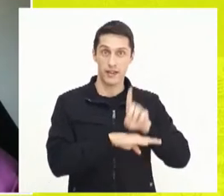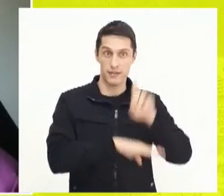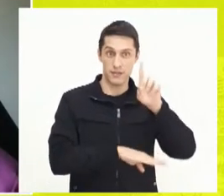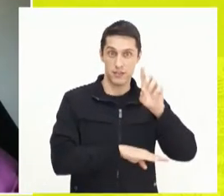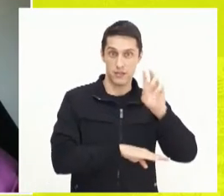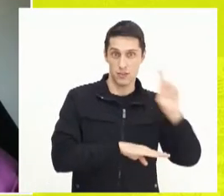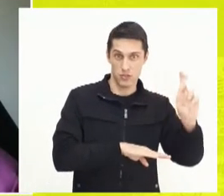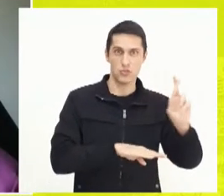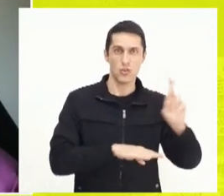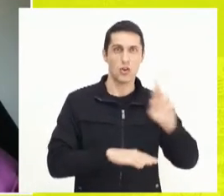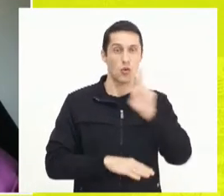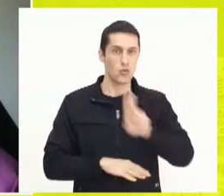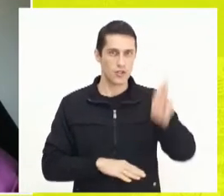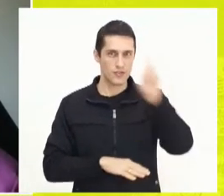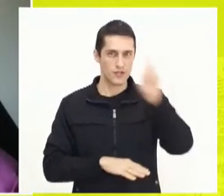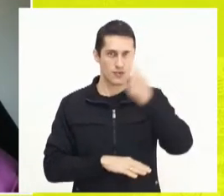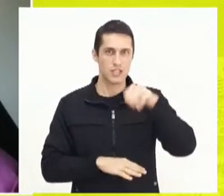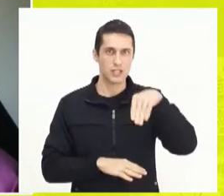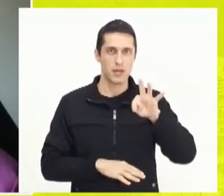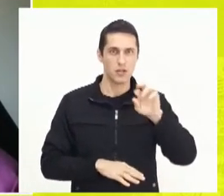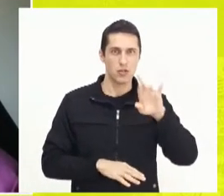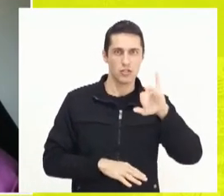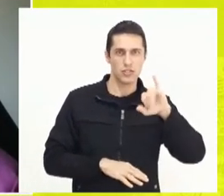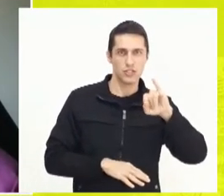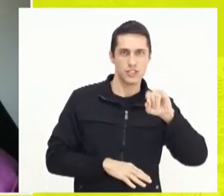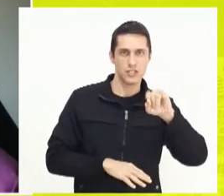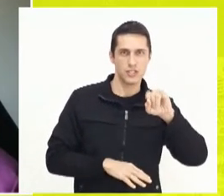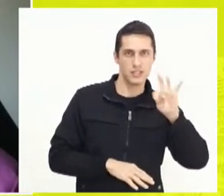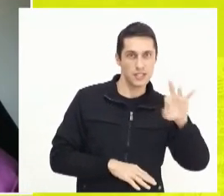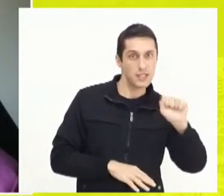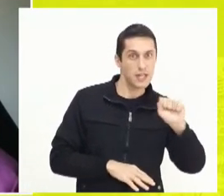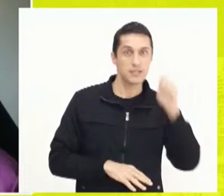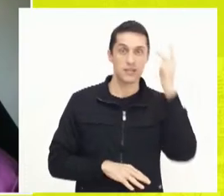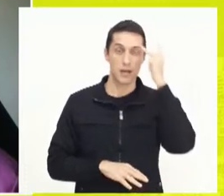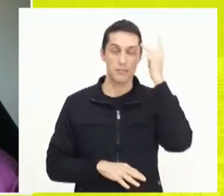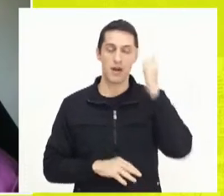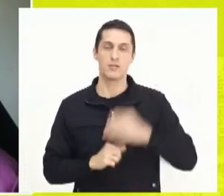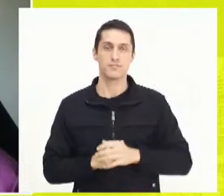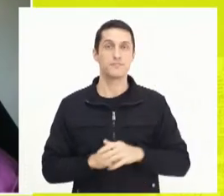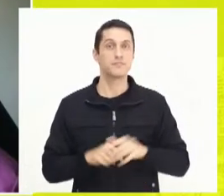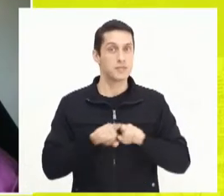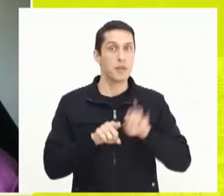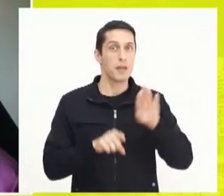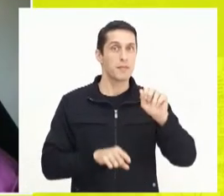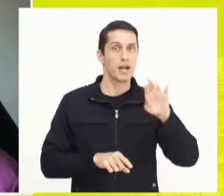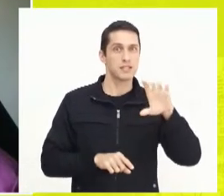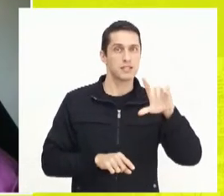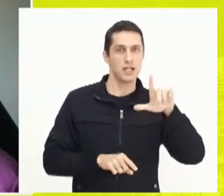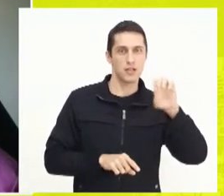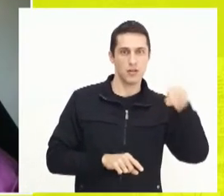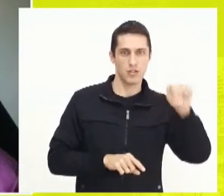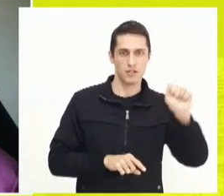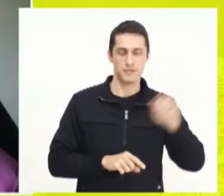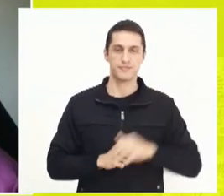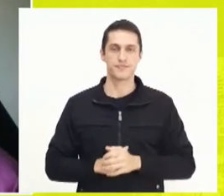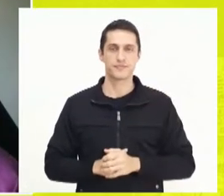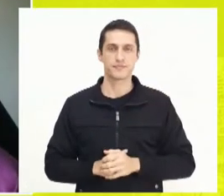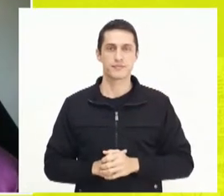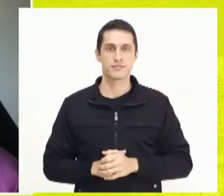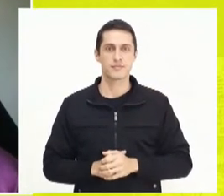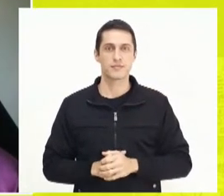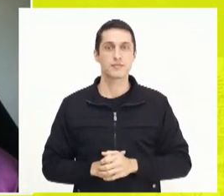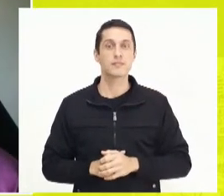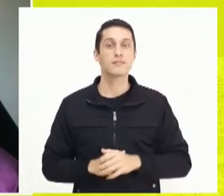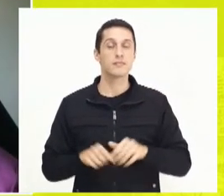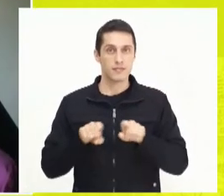in communication processes by the university police at sao paulo she's also a part